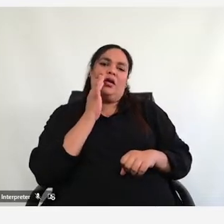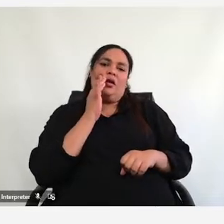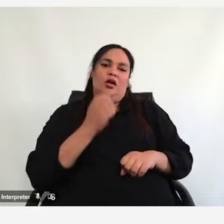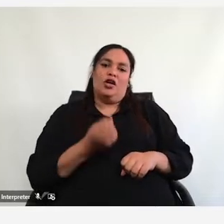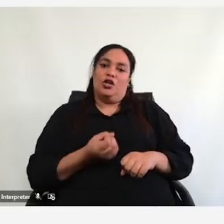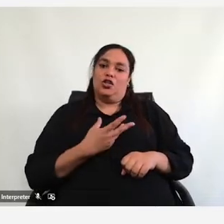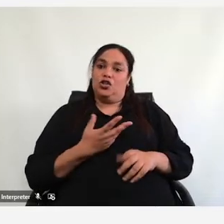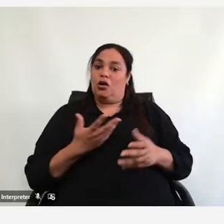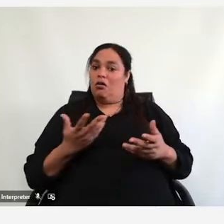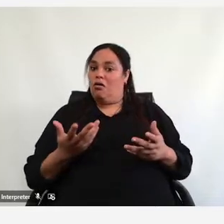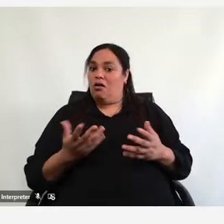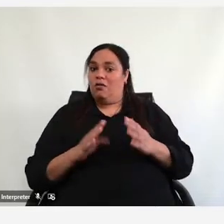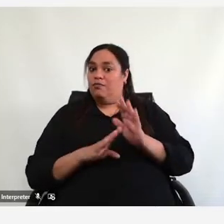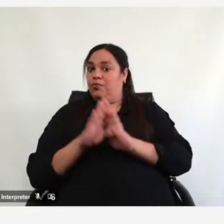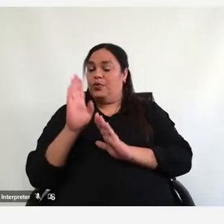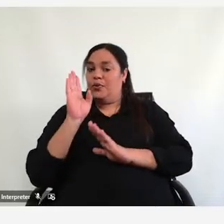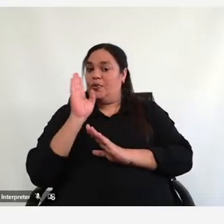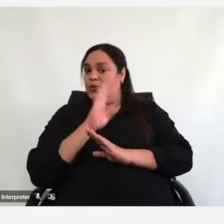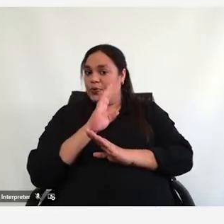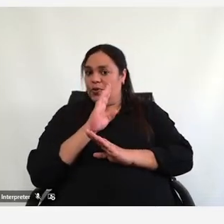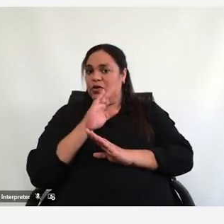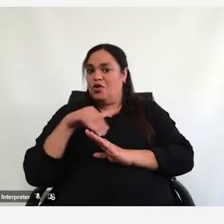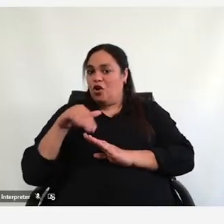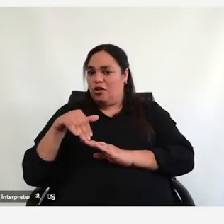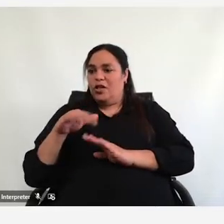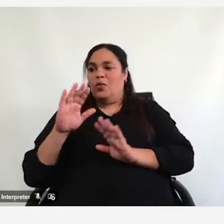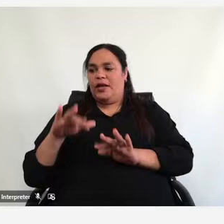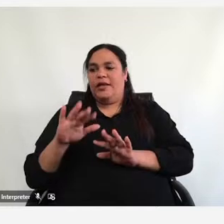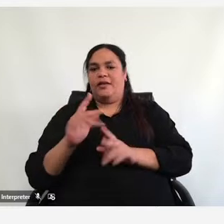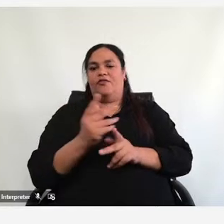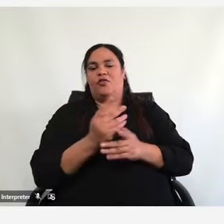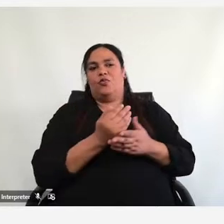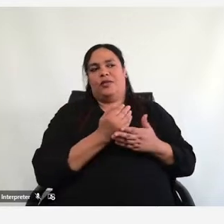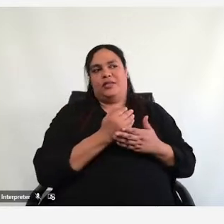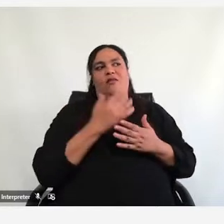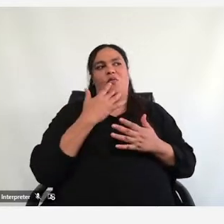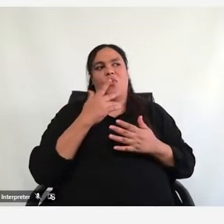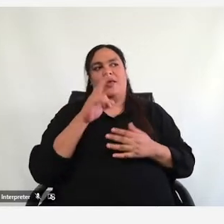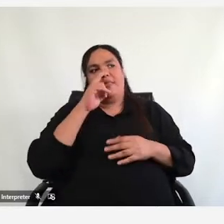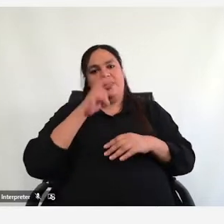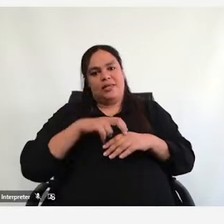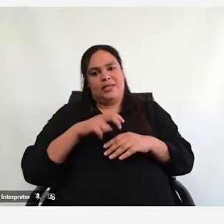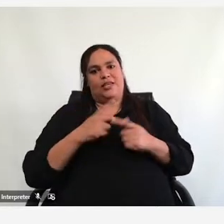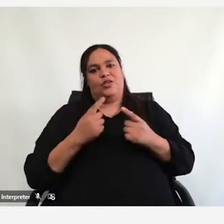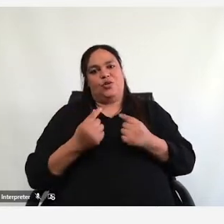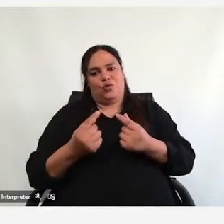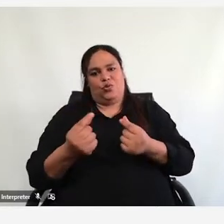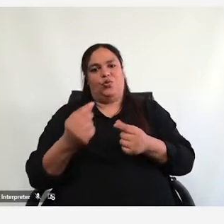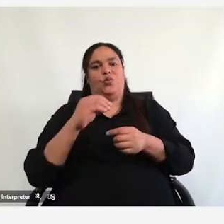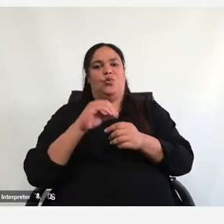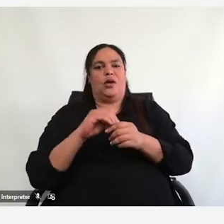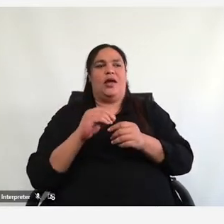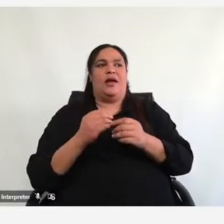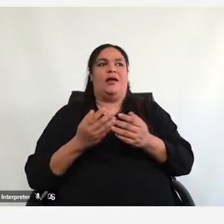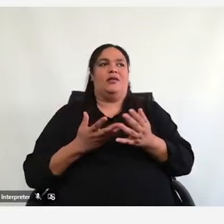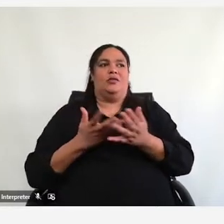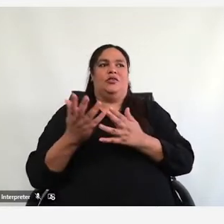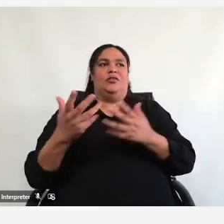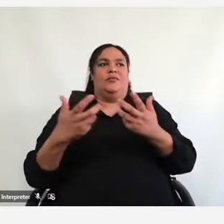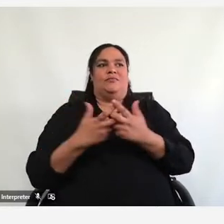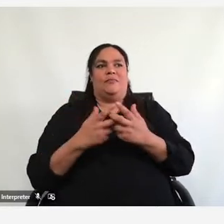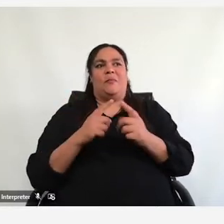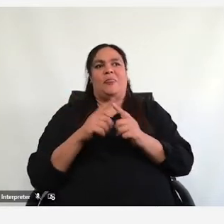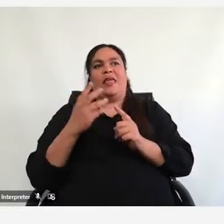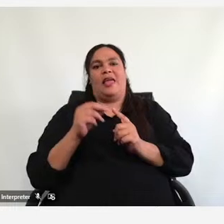has not materialized yet, we leave it in the reserve until it is necessary to be able to tap into that. And there's